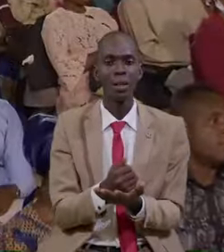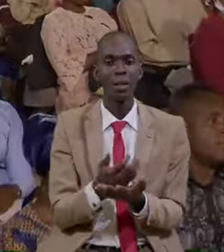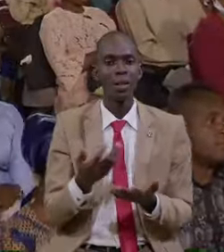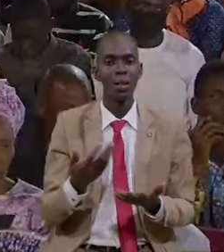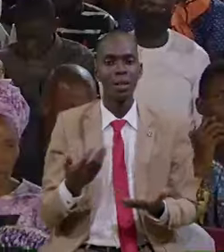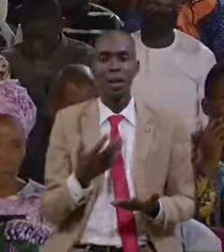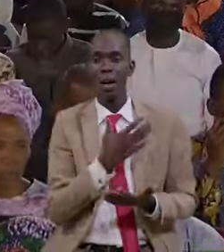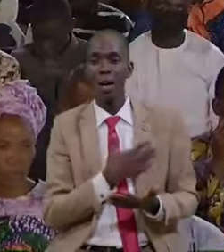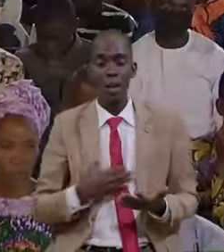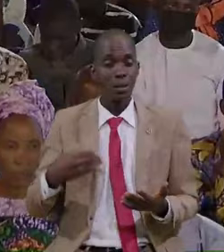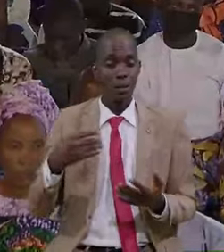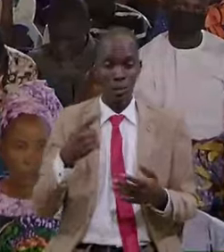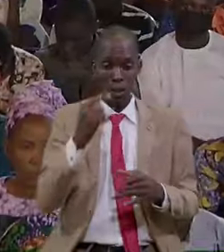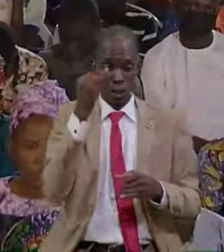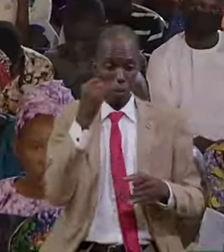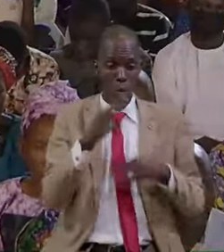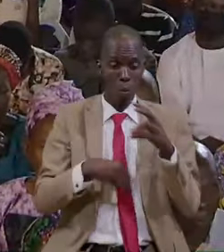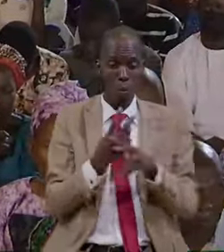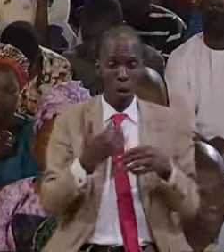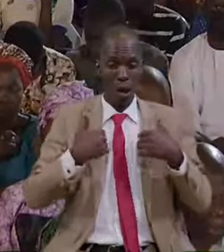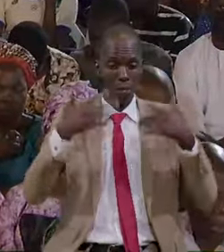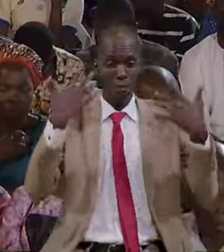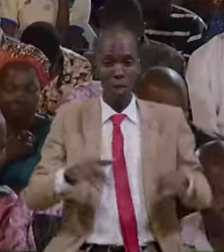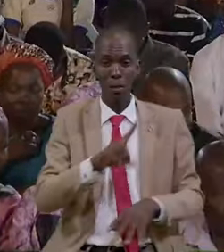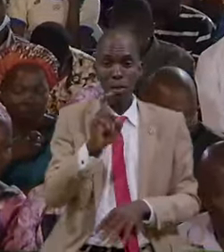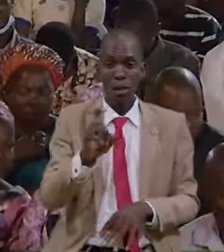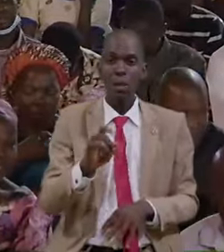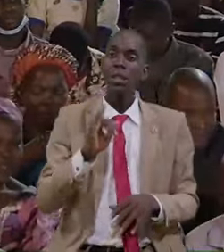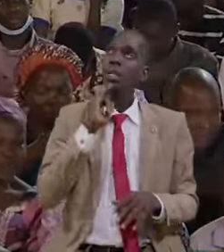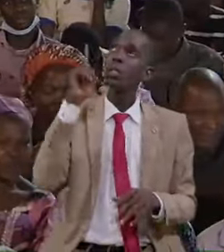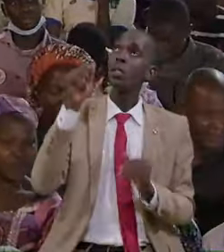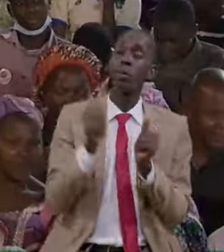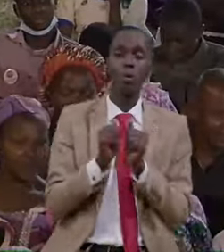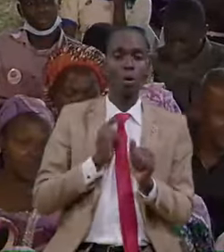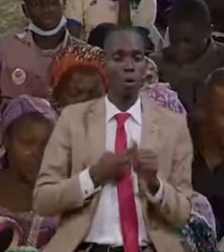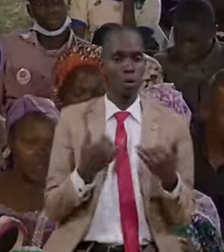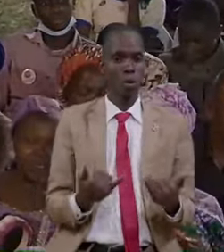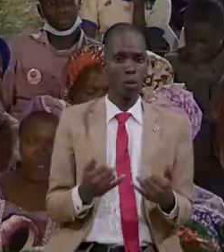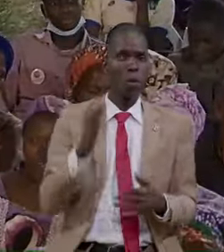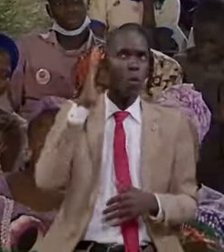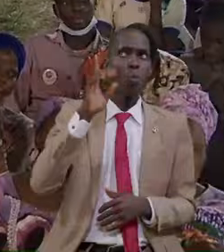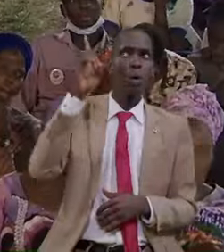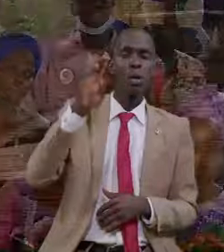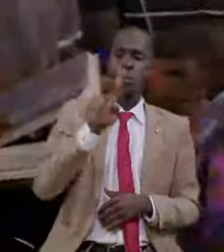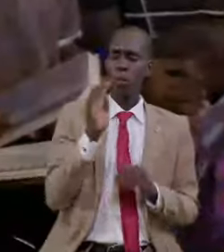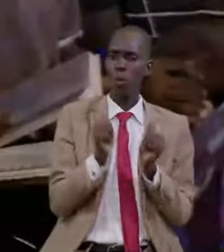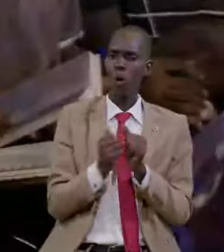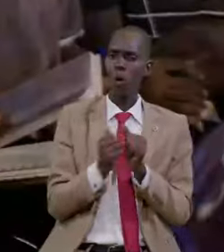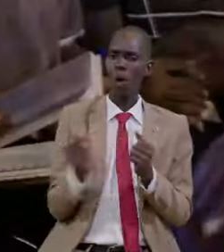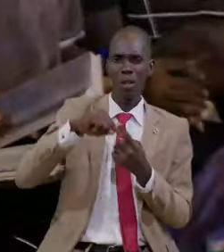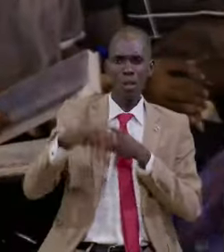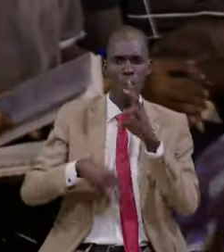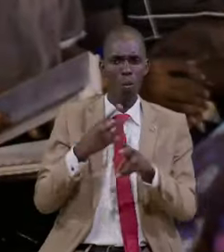come, you see with us now, will he be with us until the end of the world?